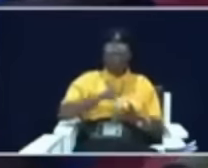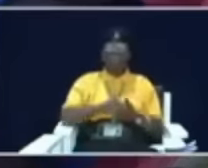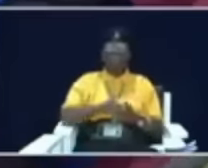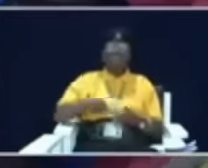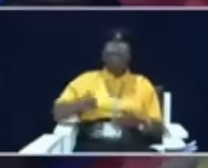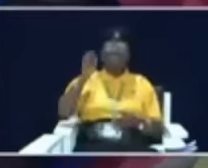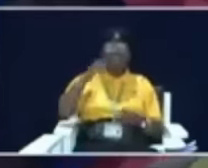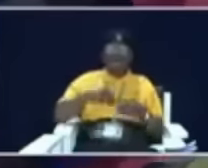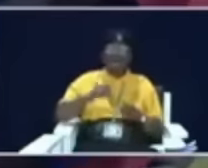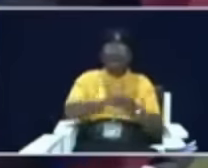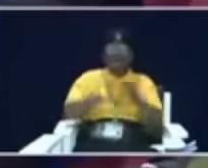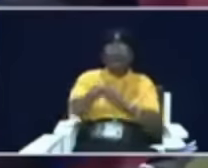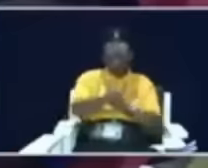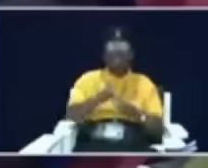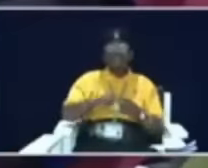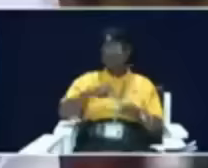the first time.